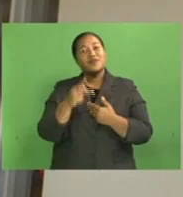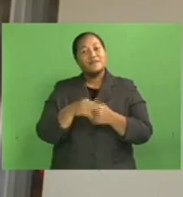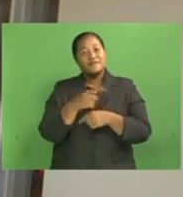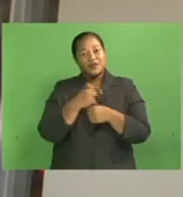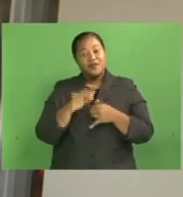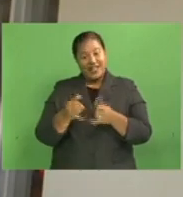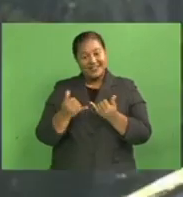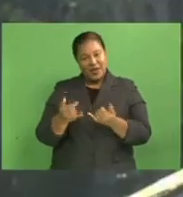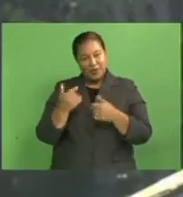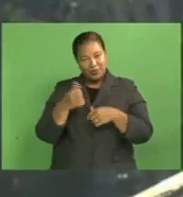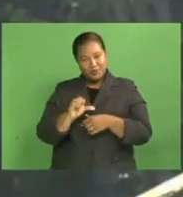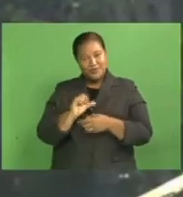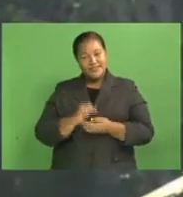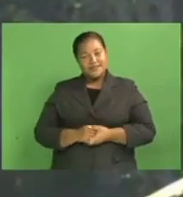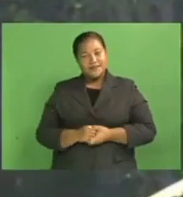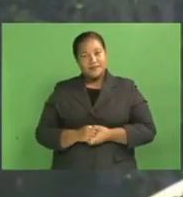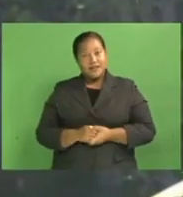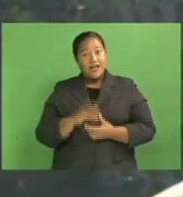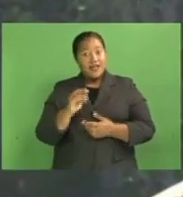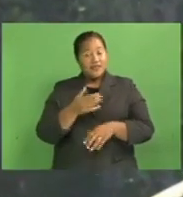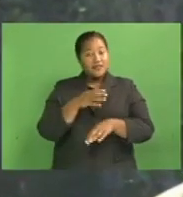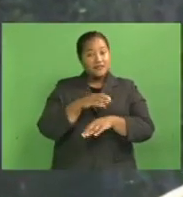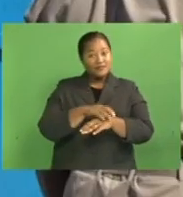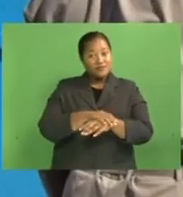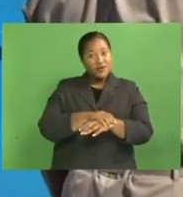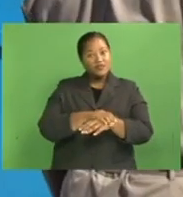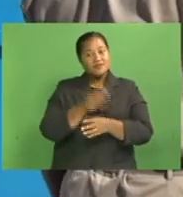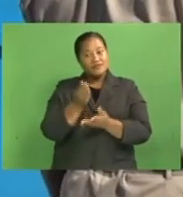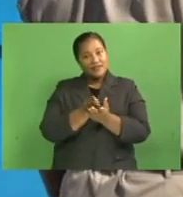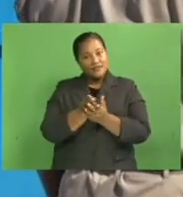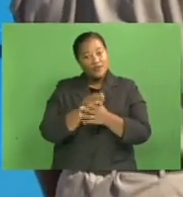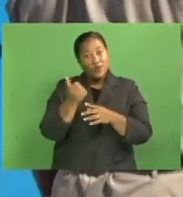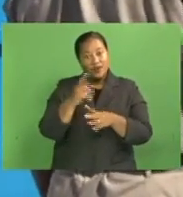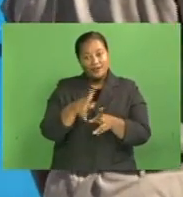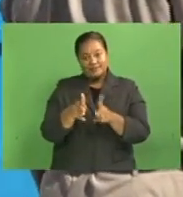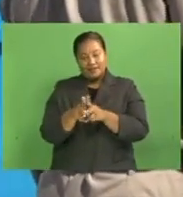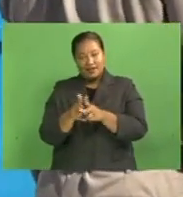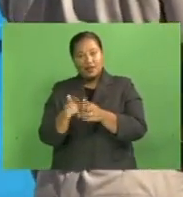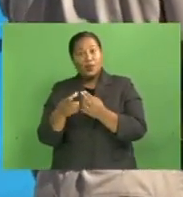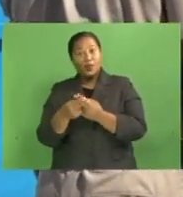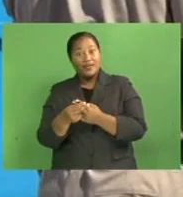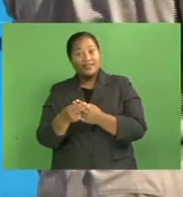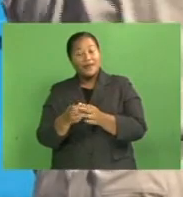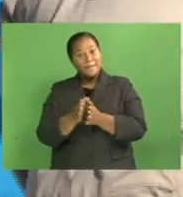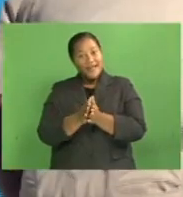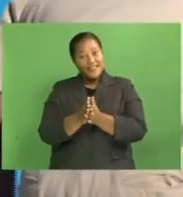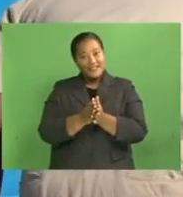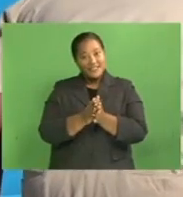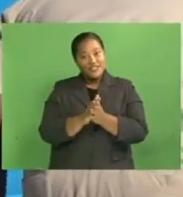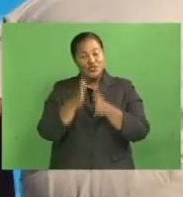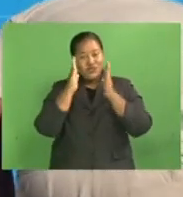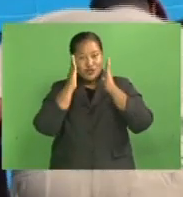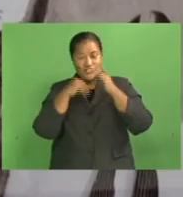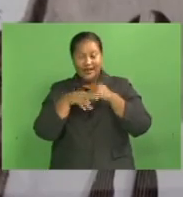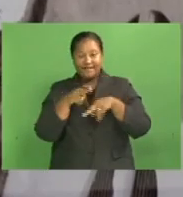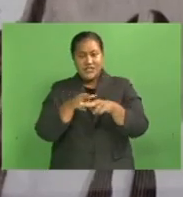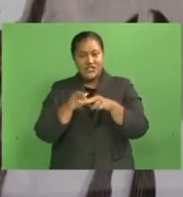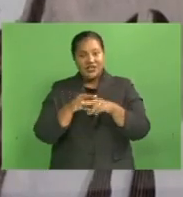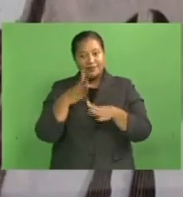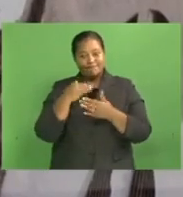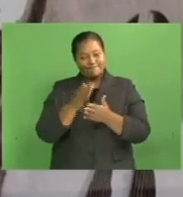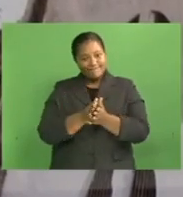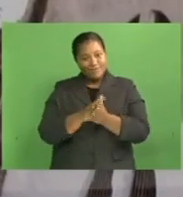the institutions. The Corrections Service is already in partnership with the Methodist Church in Fiji and are looking to work with